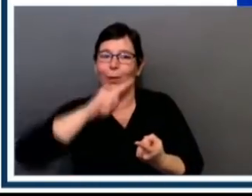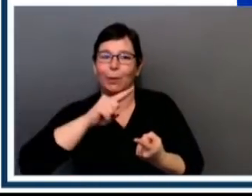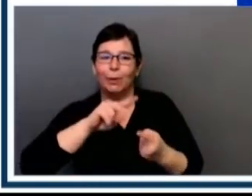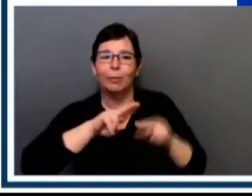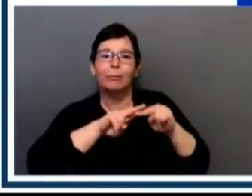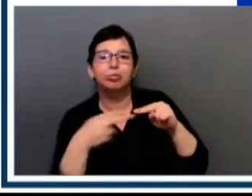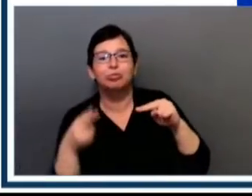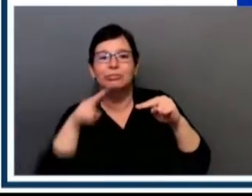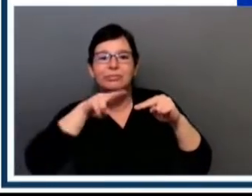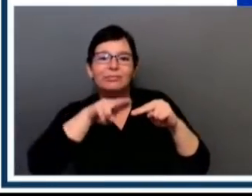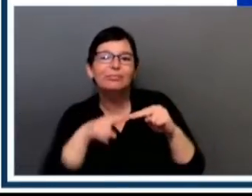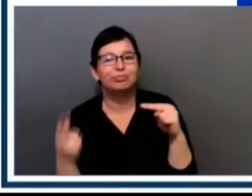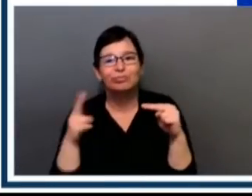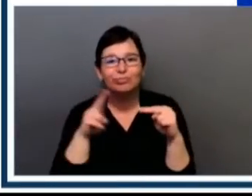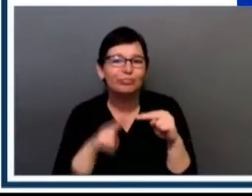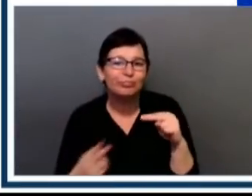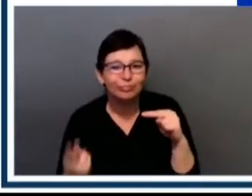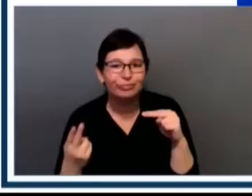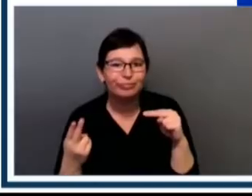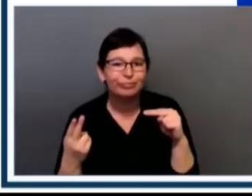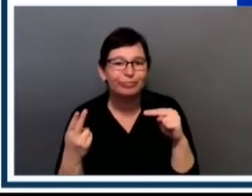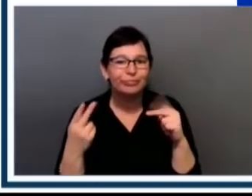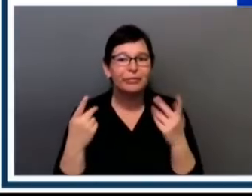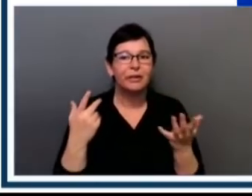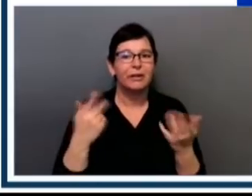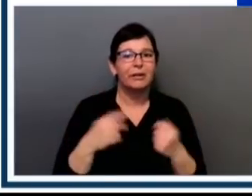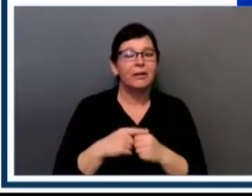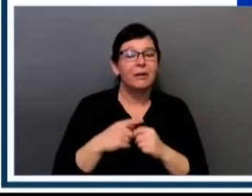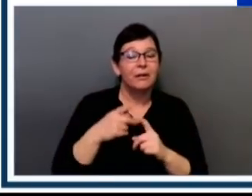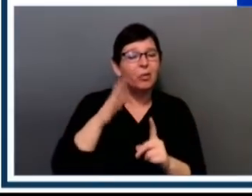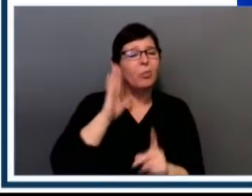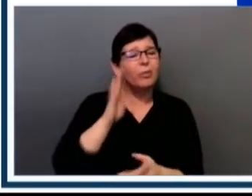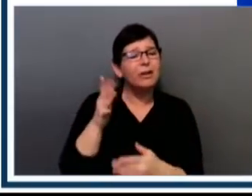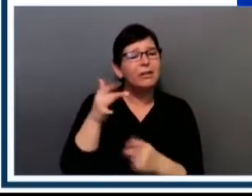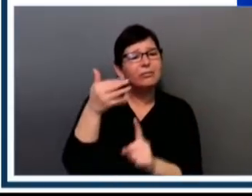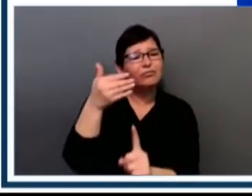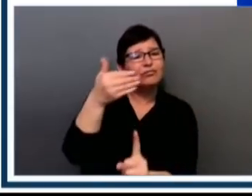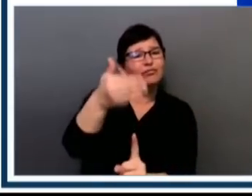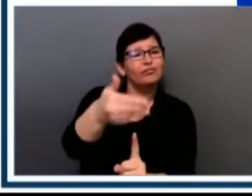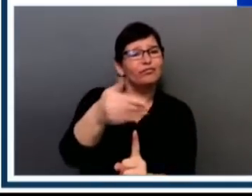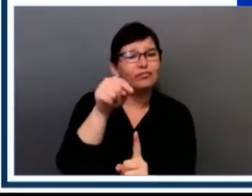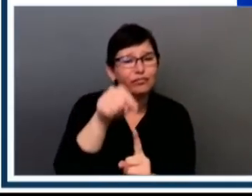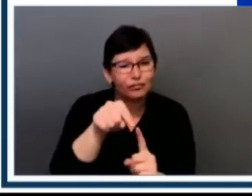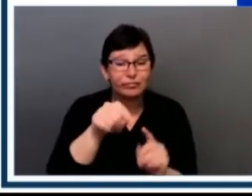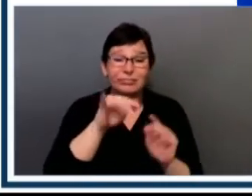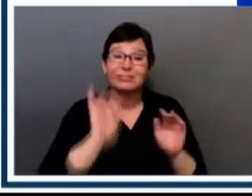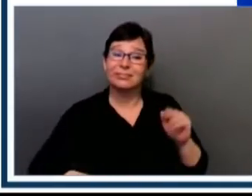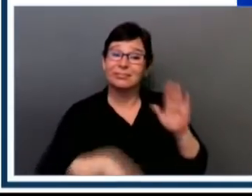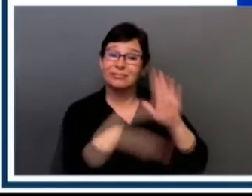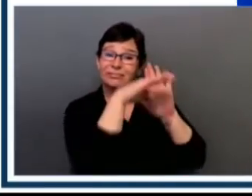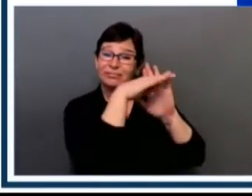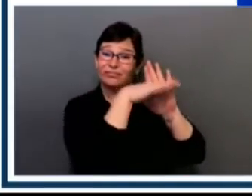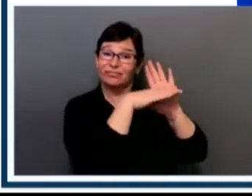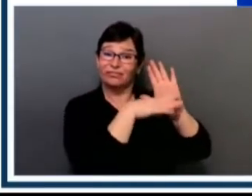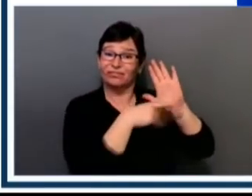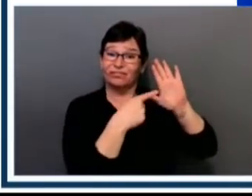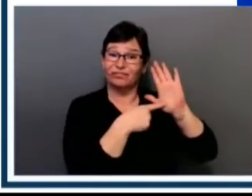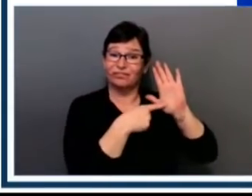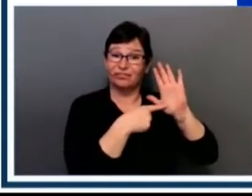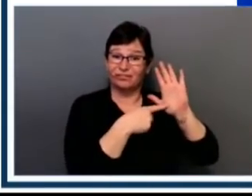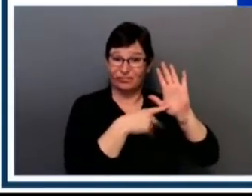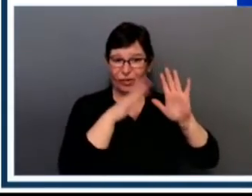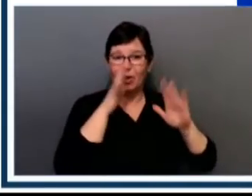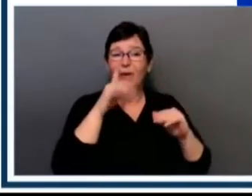the impact of those restrictions, particularly on our children, on our seniors, and on our collective mental